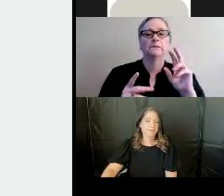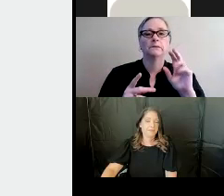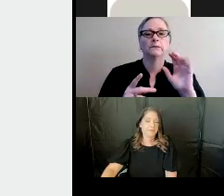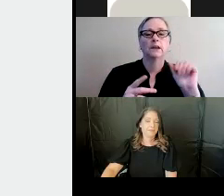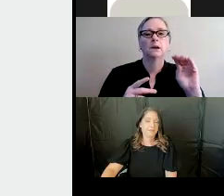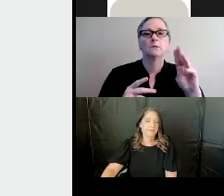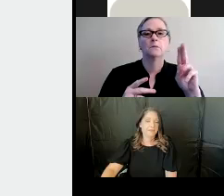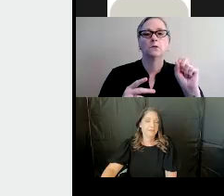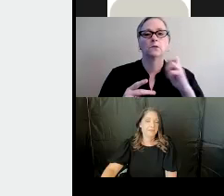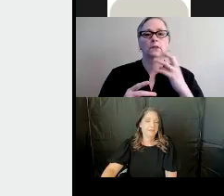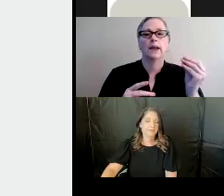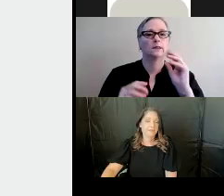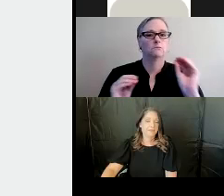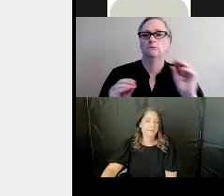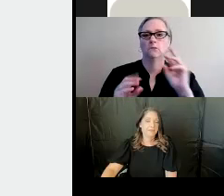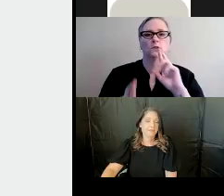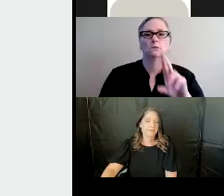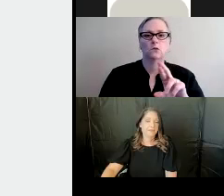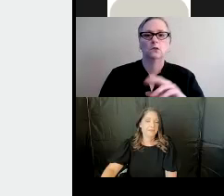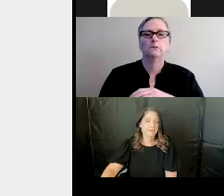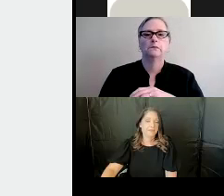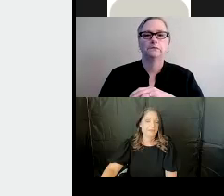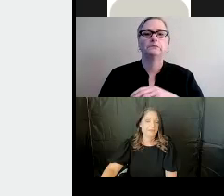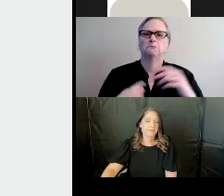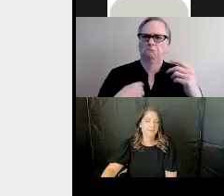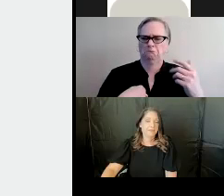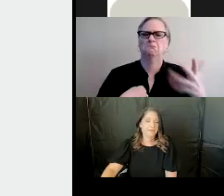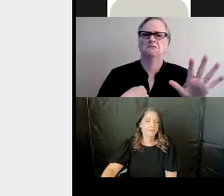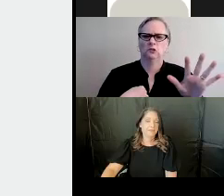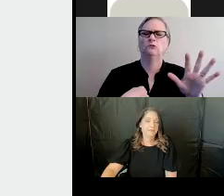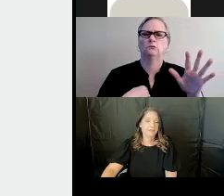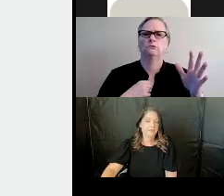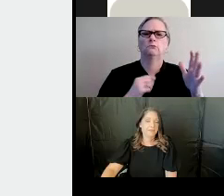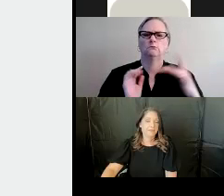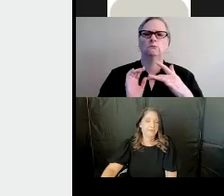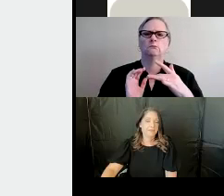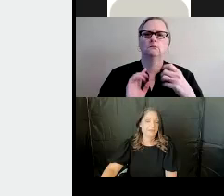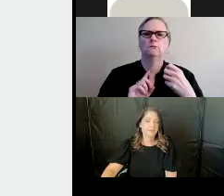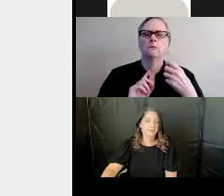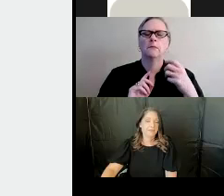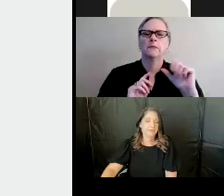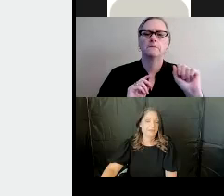So I have been abused. I was raped by someone who I trusted. It started